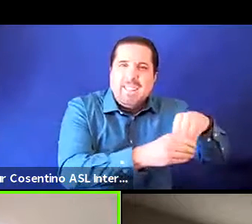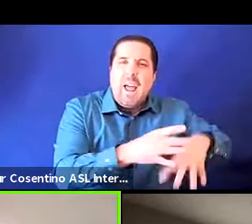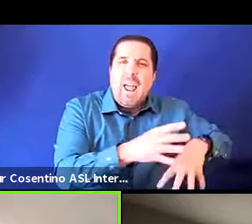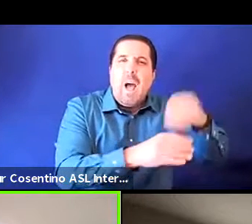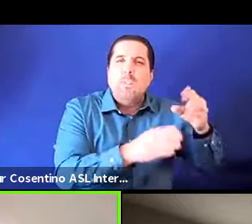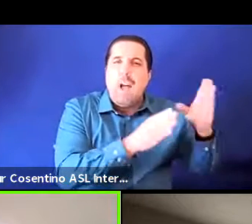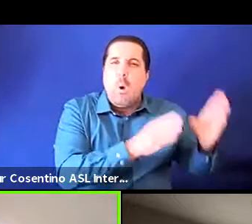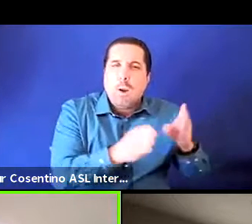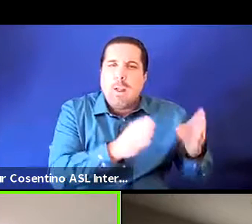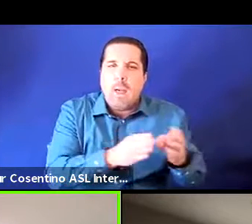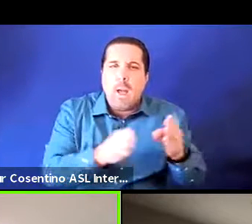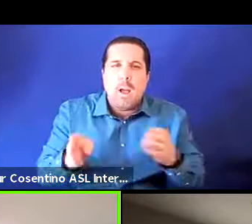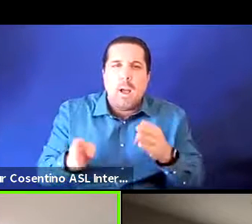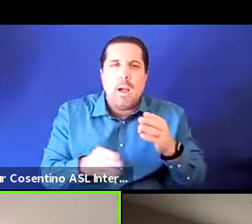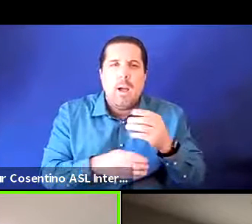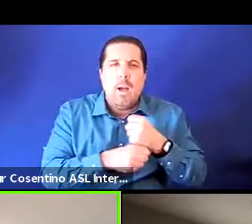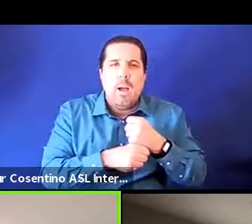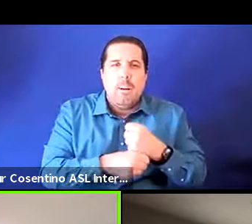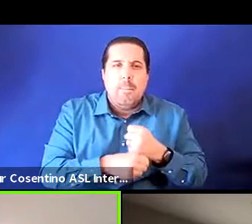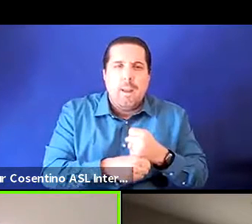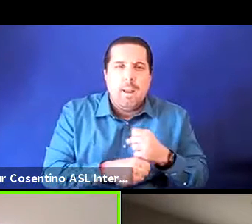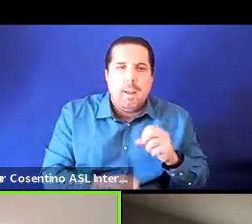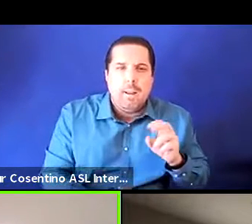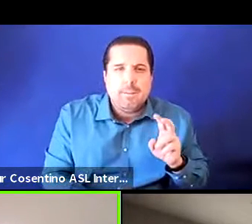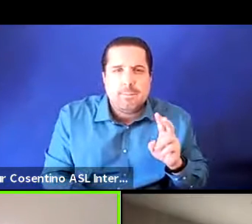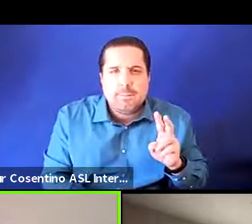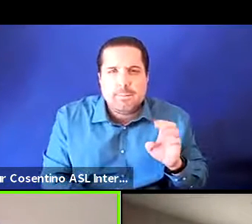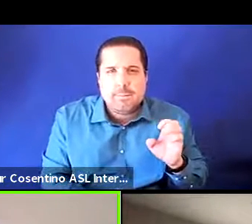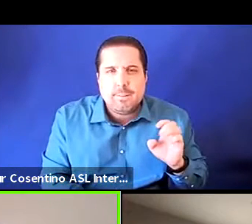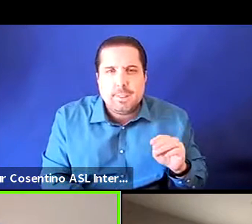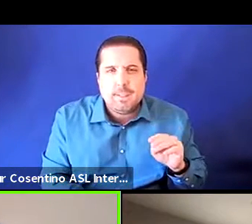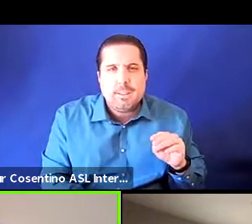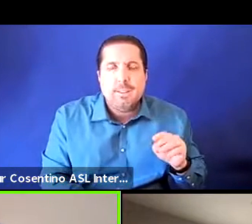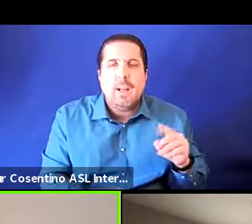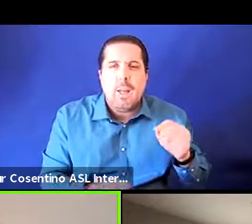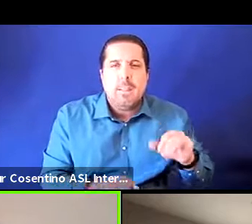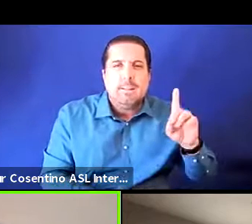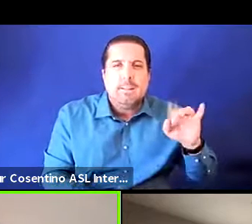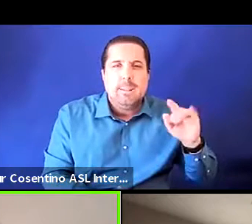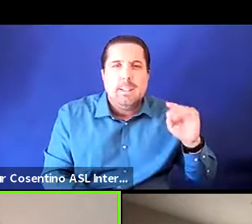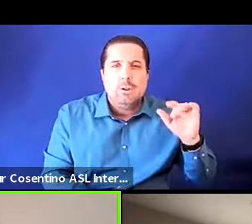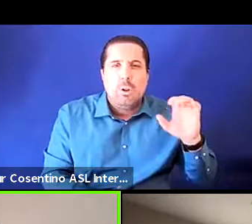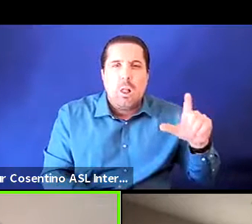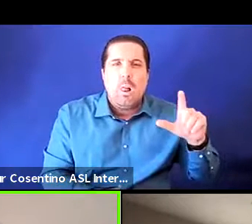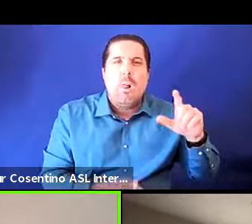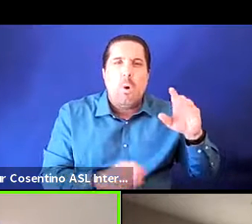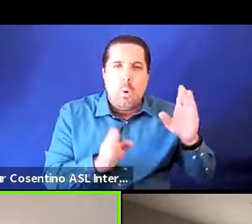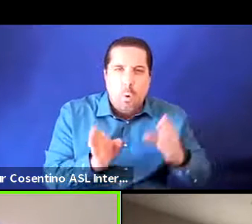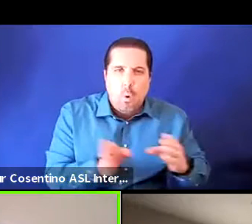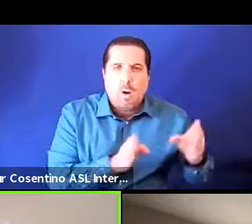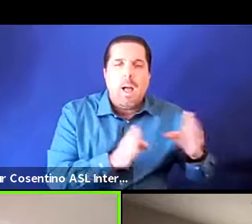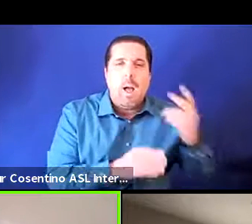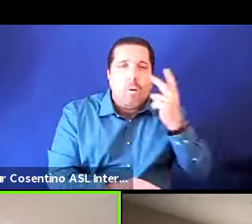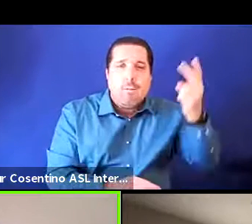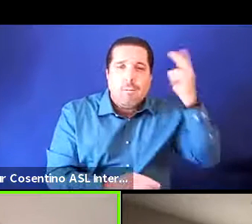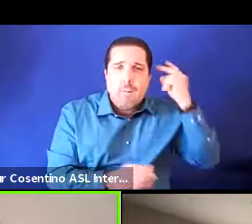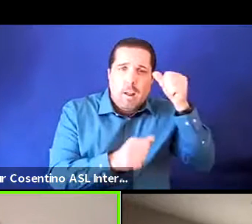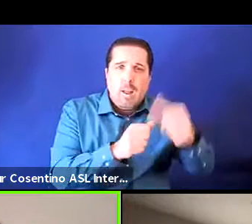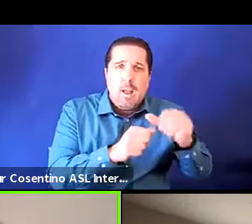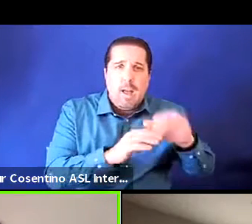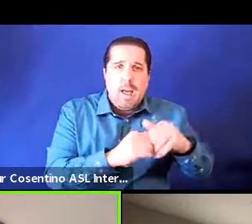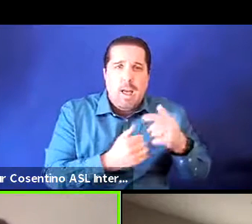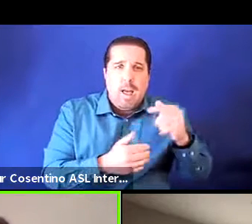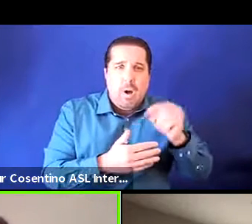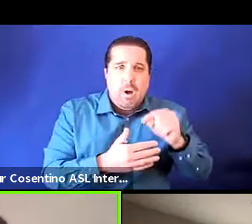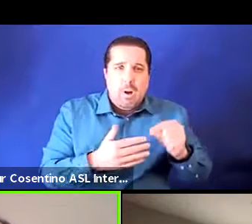and making zines. And even in this time of digital organizing, I think one of the things I've been reflecting on is how paper is still this